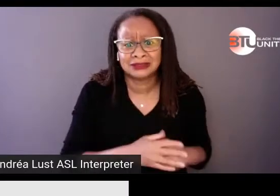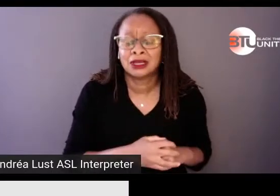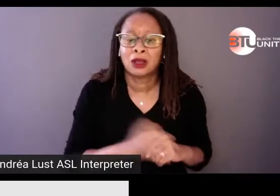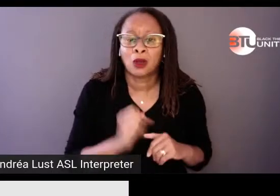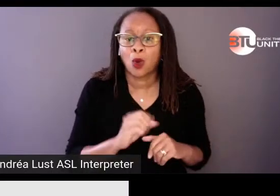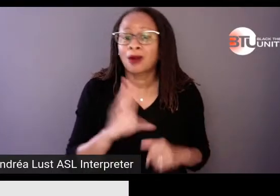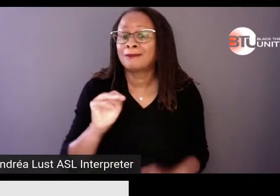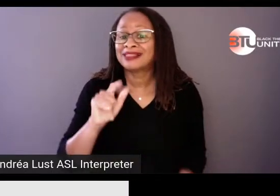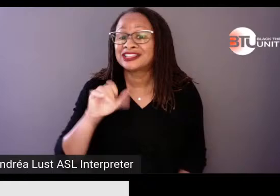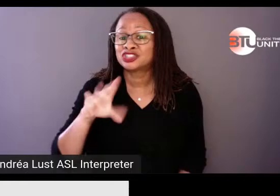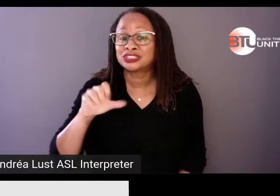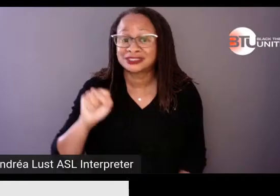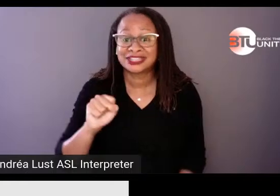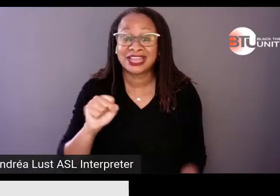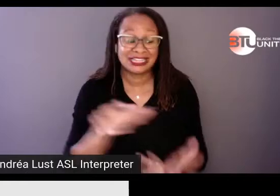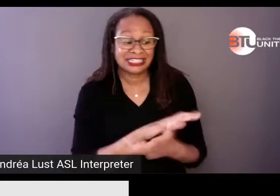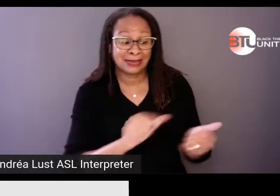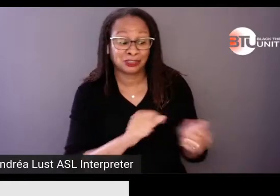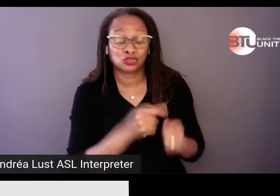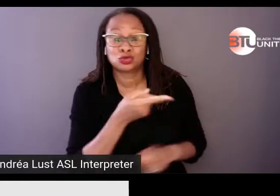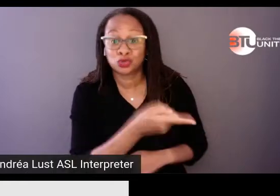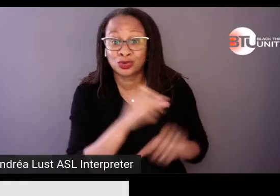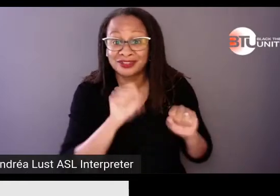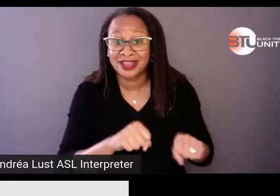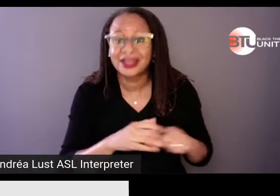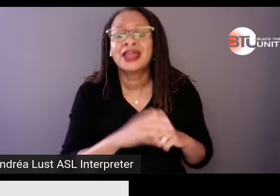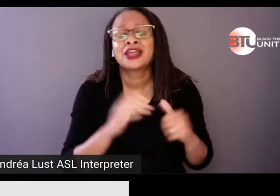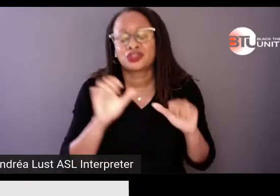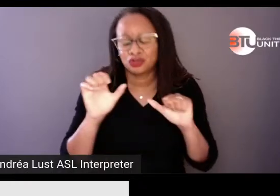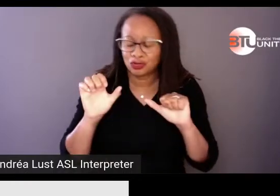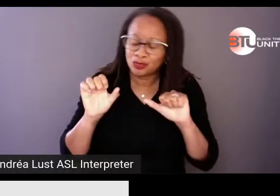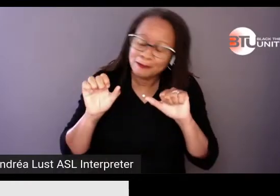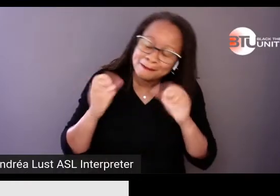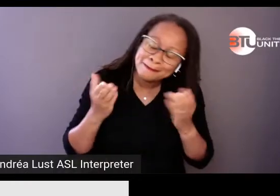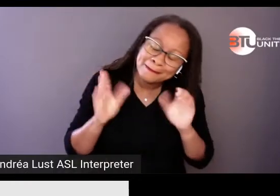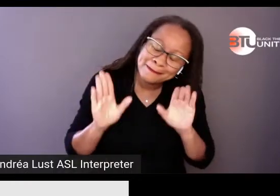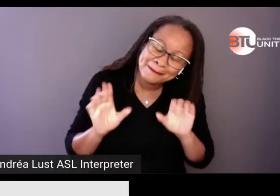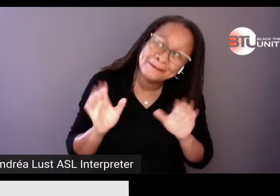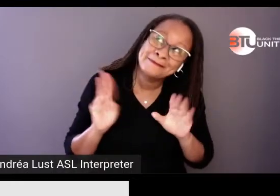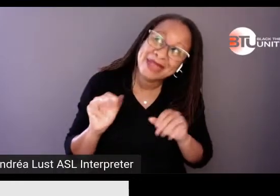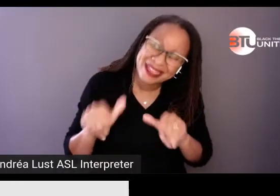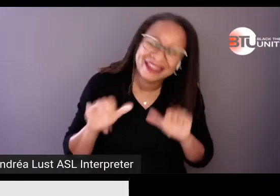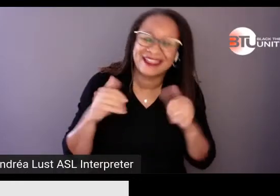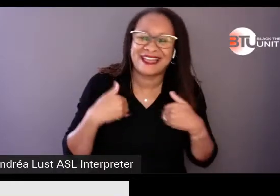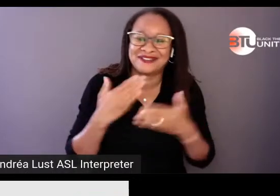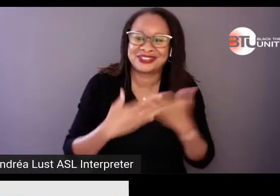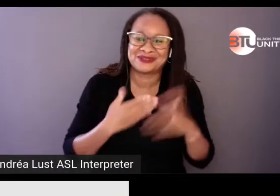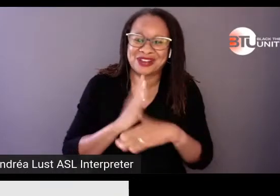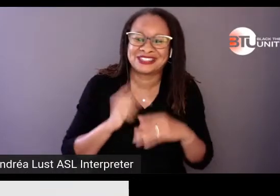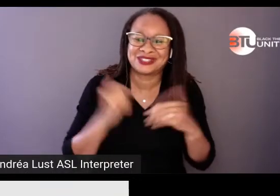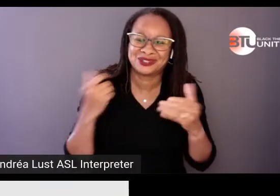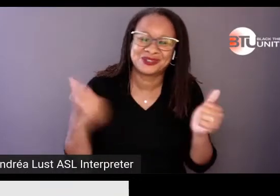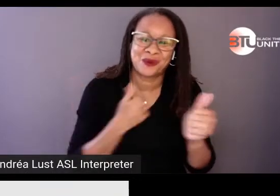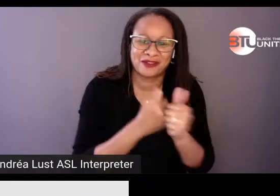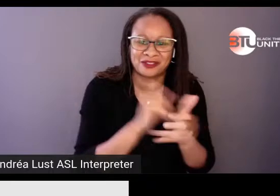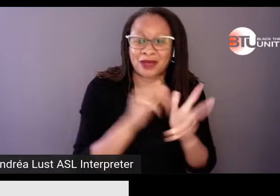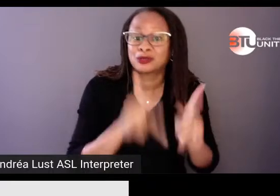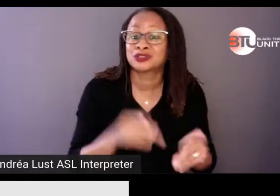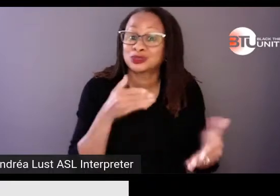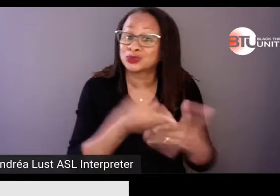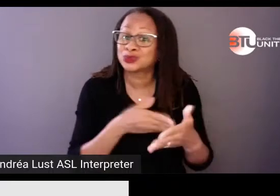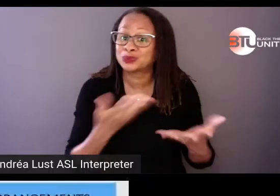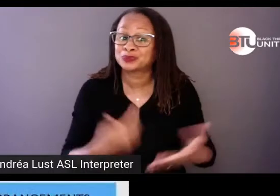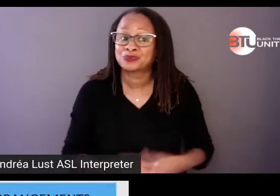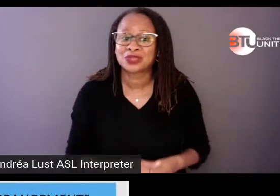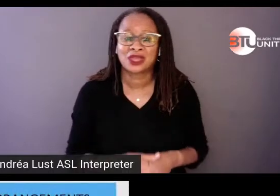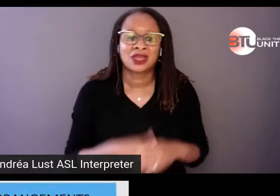maliciously untrue and damaging to you, you may have some rights to go after them. We can go forward. Now we'll skip over